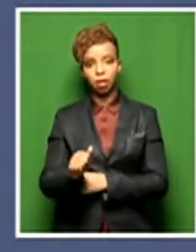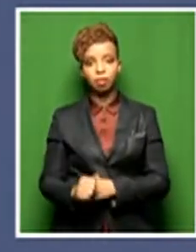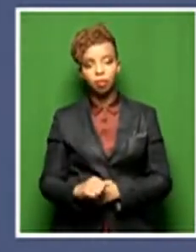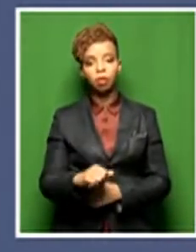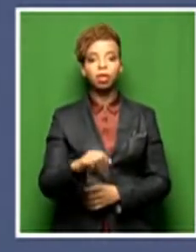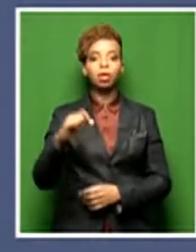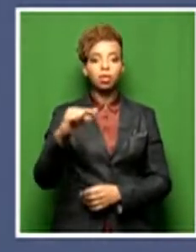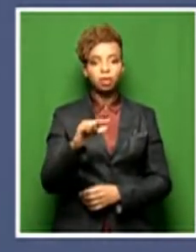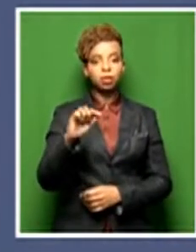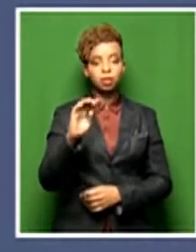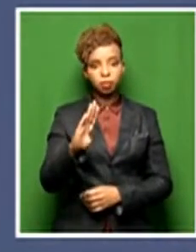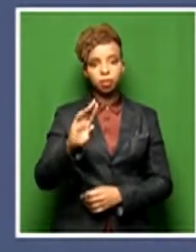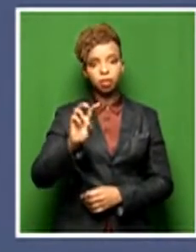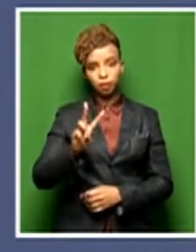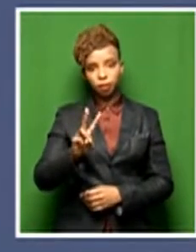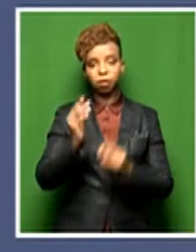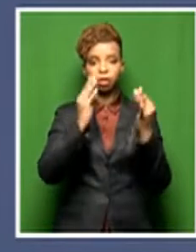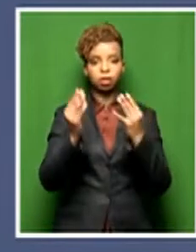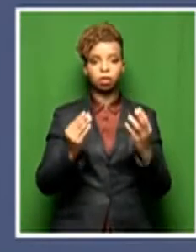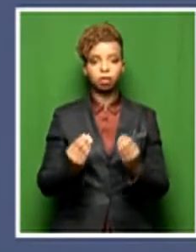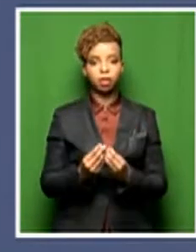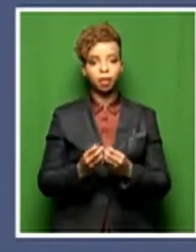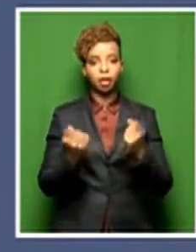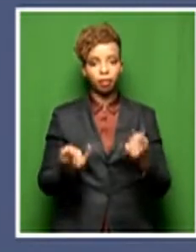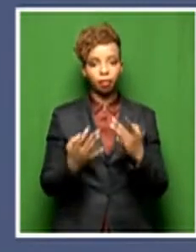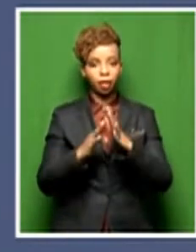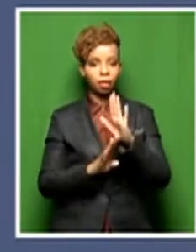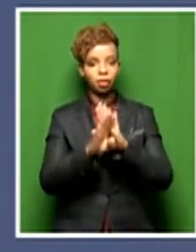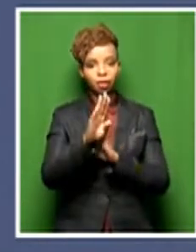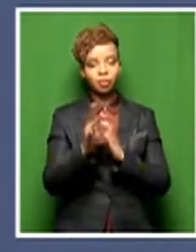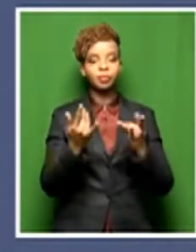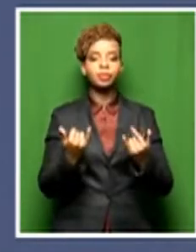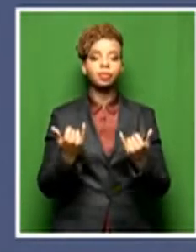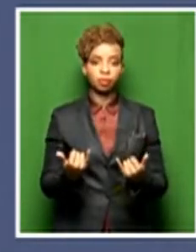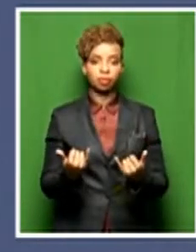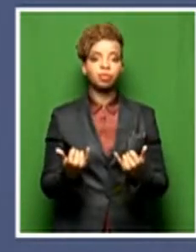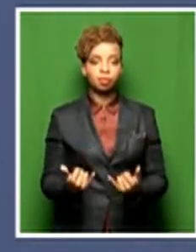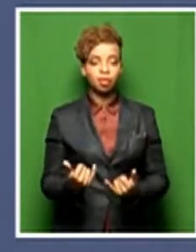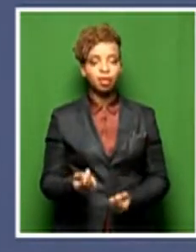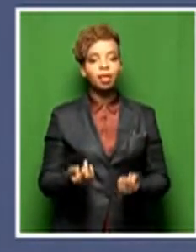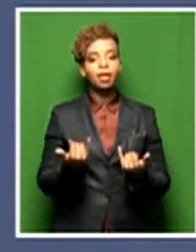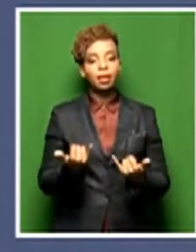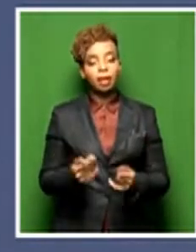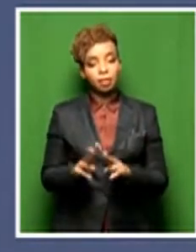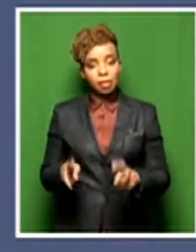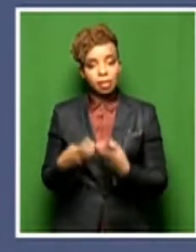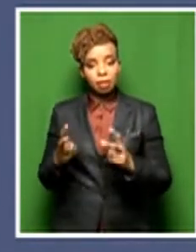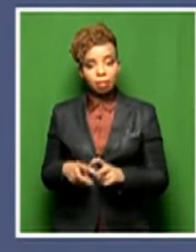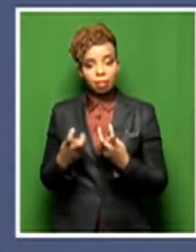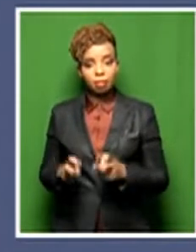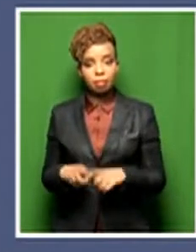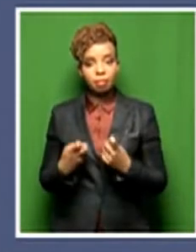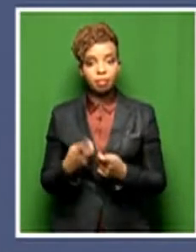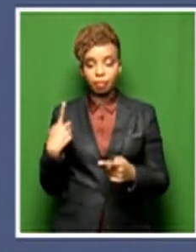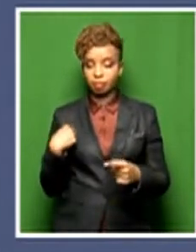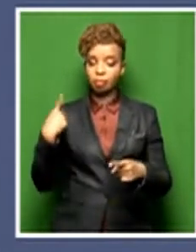It's predicted that in South Africa, 40% of South African women will be raped in their lifetime. The Circle of Global Business Women, ahead of